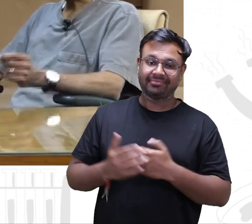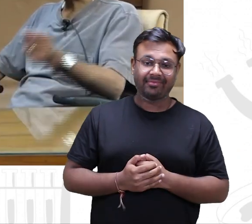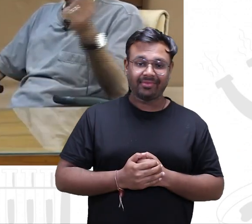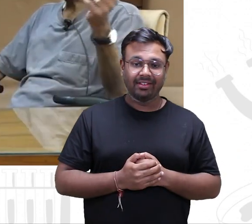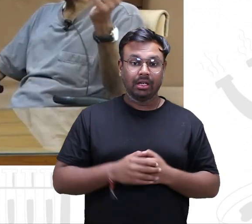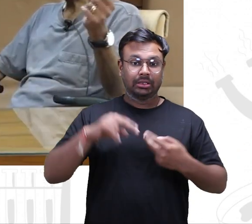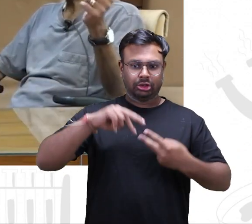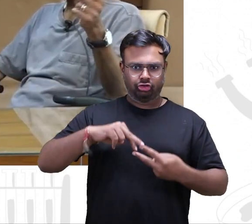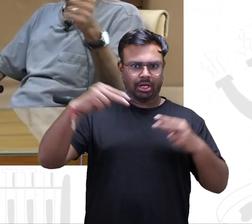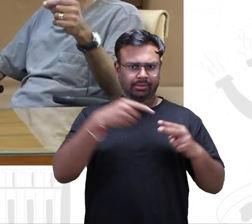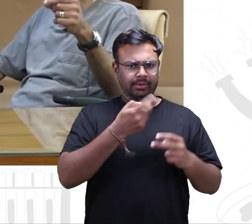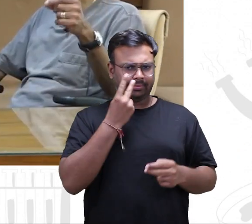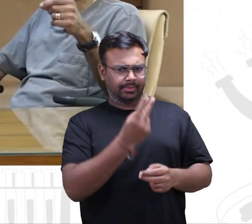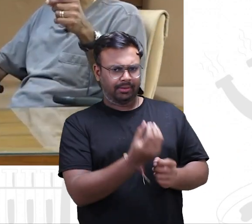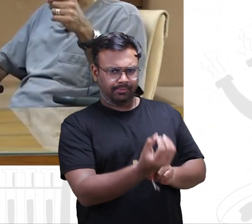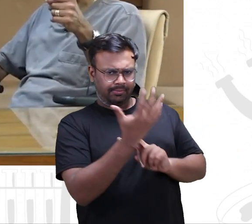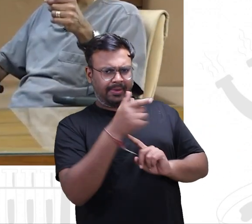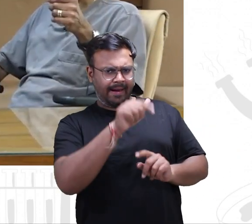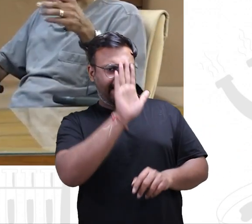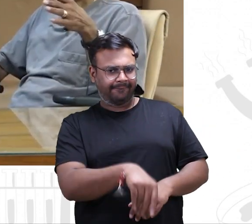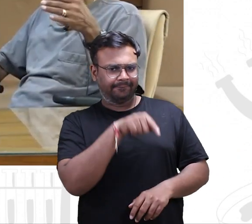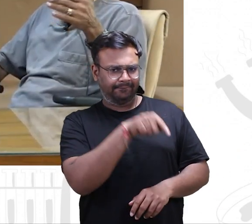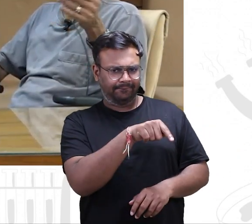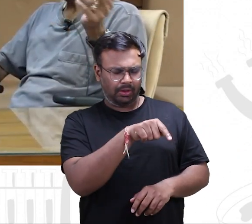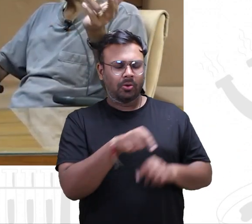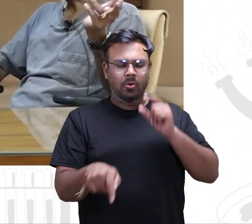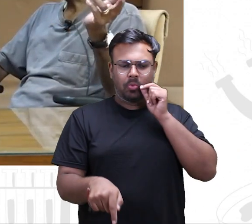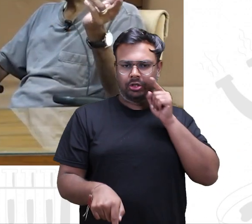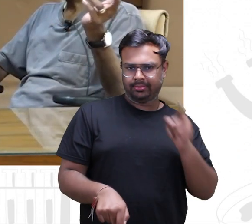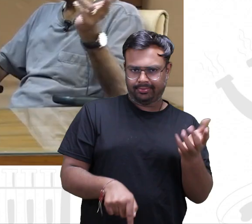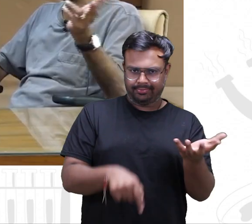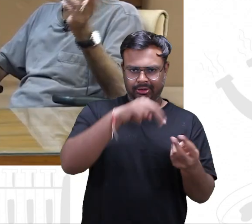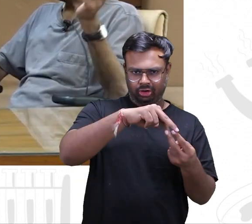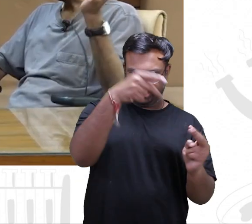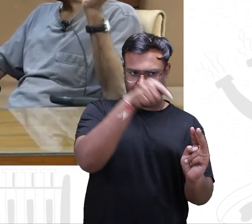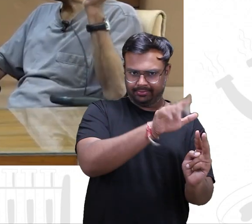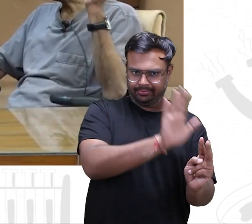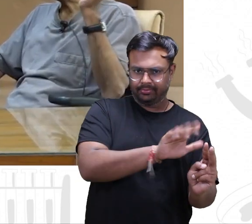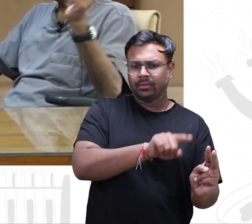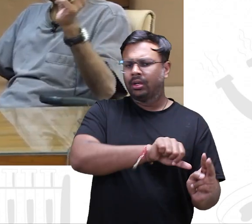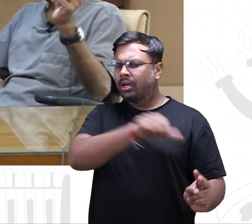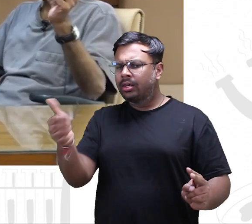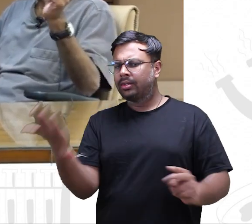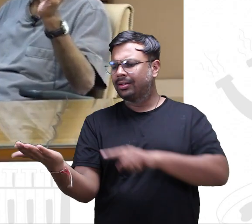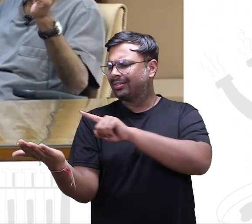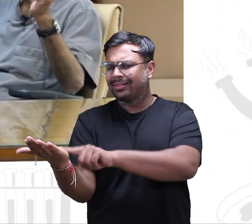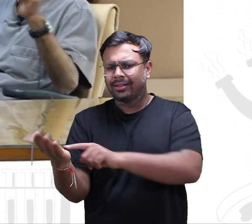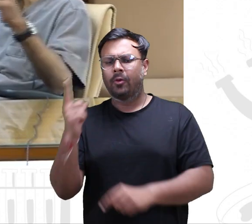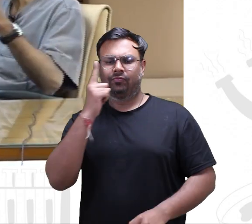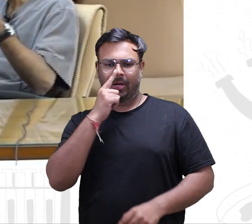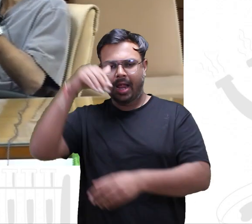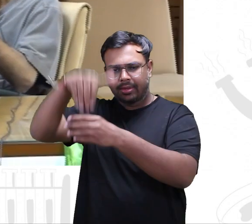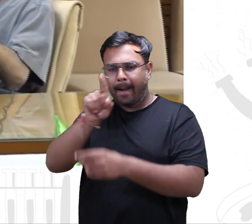And this gene is expressed in the from the male side, okay, and